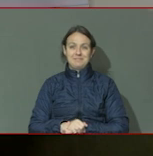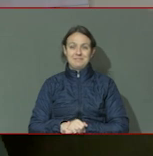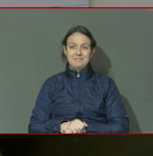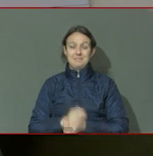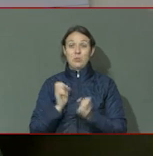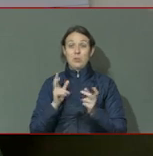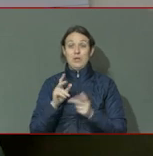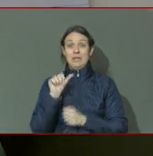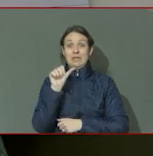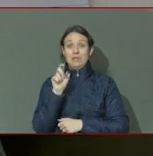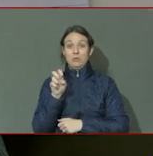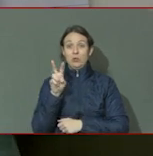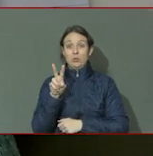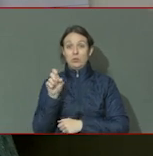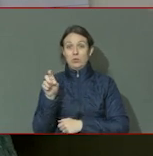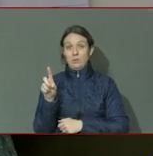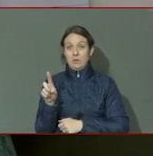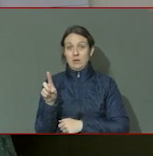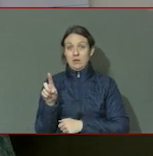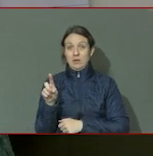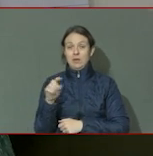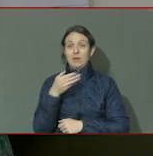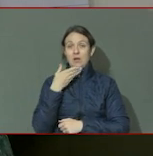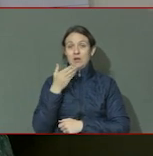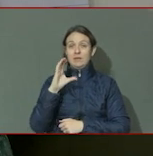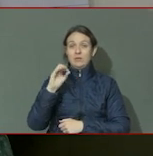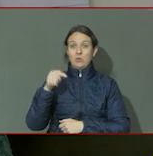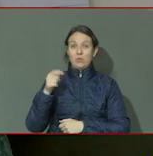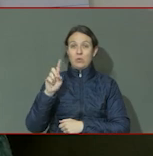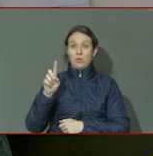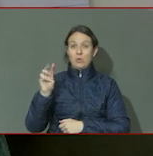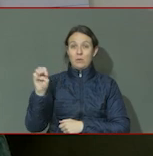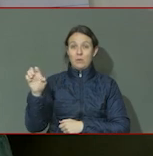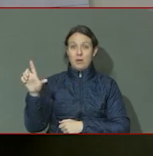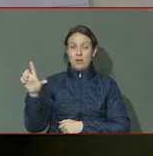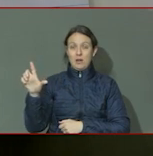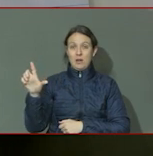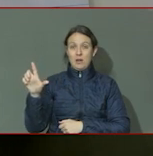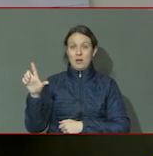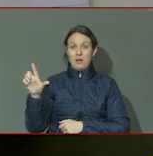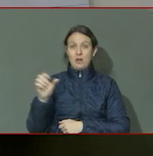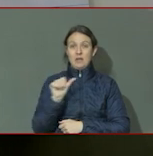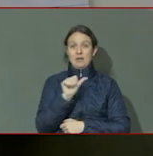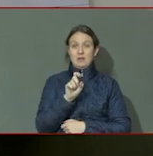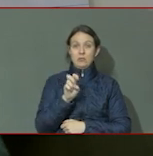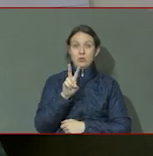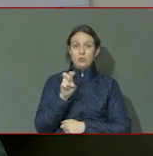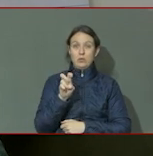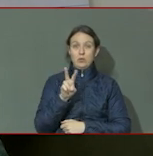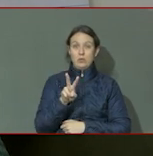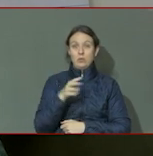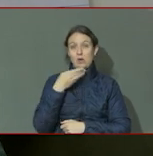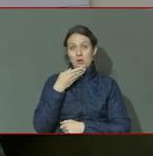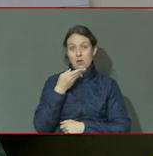Okay, so 6.2.1 is 0,11 mole. And 6.2.2